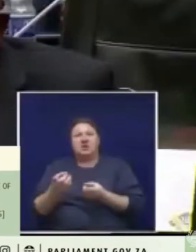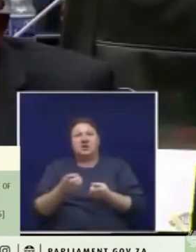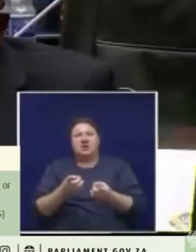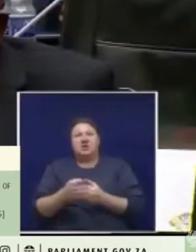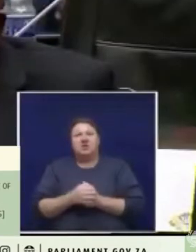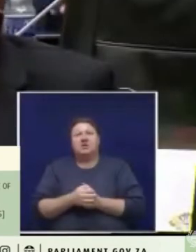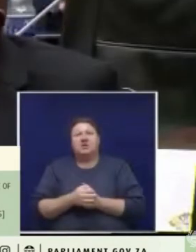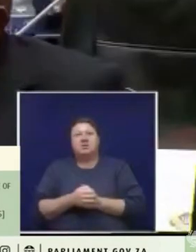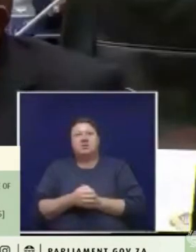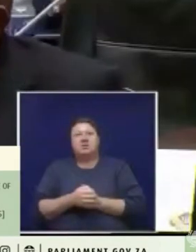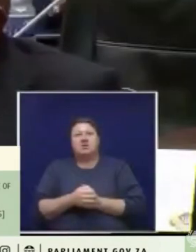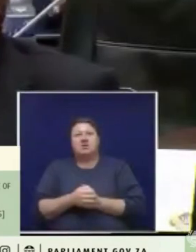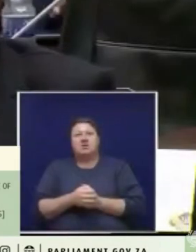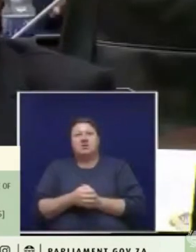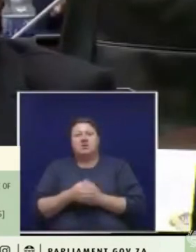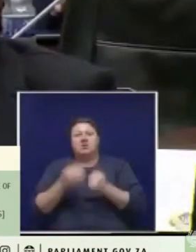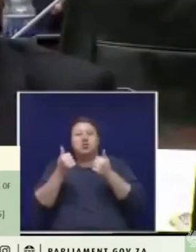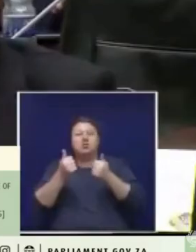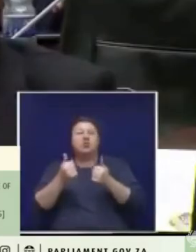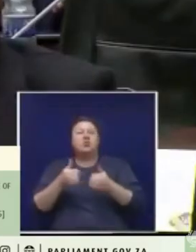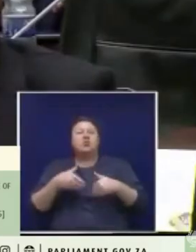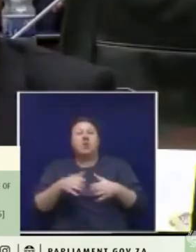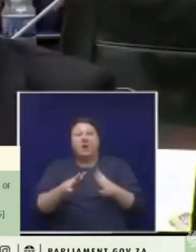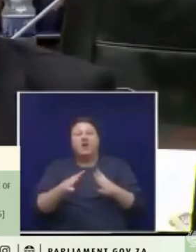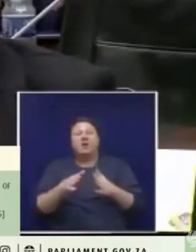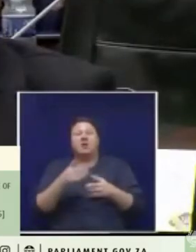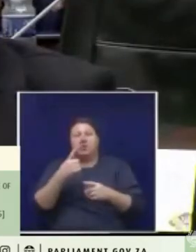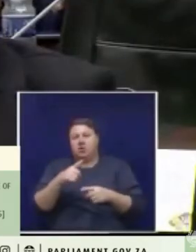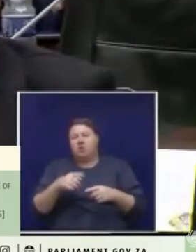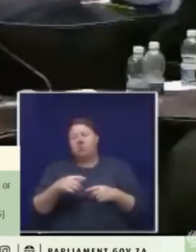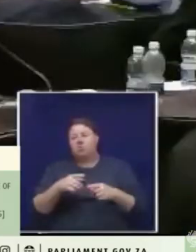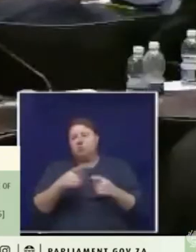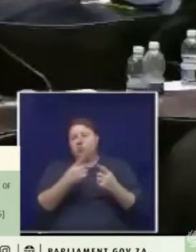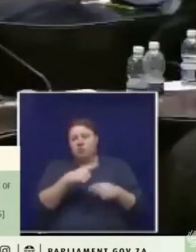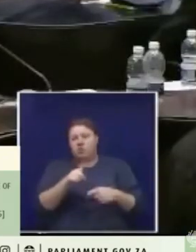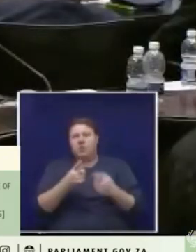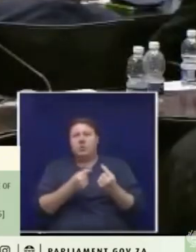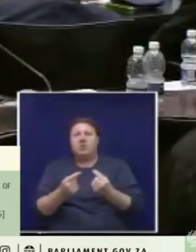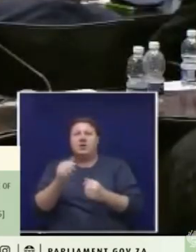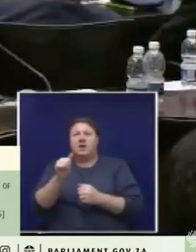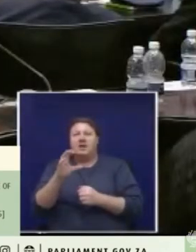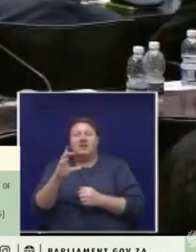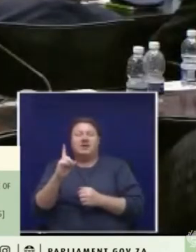this is a good step in the right direction, and the ACDP supports it. Thank you so much. Thank you.